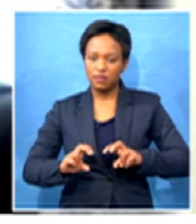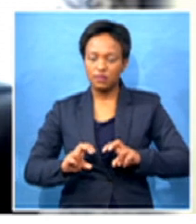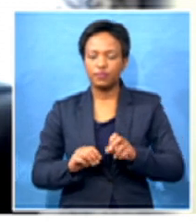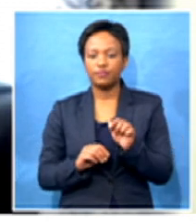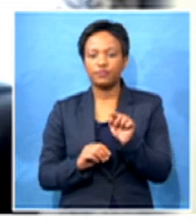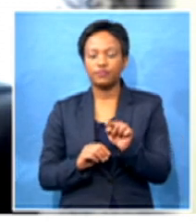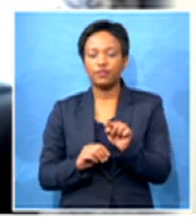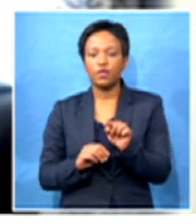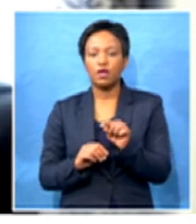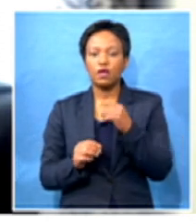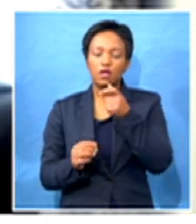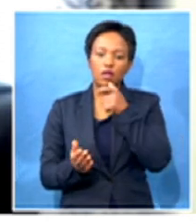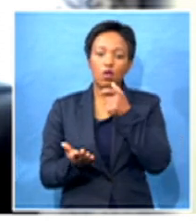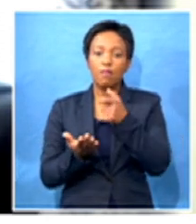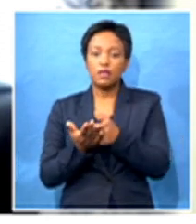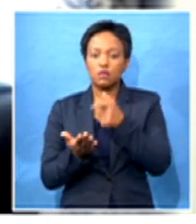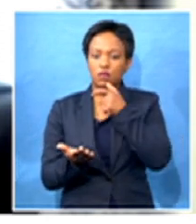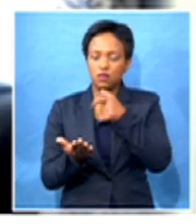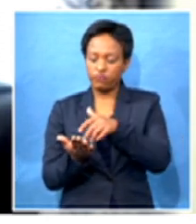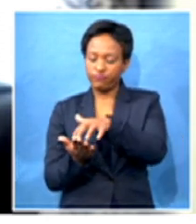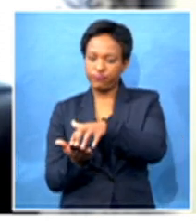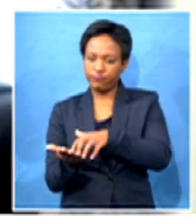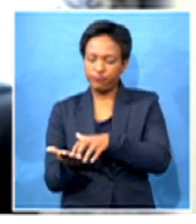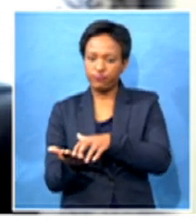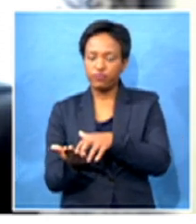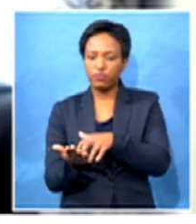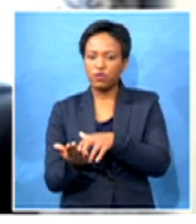the recommendations of the report